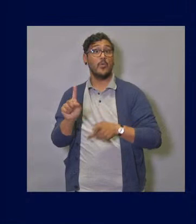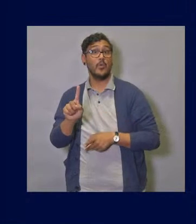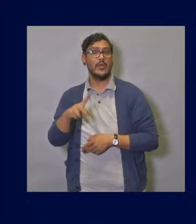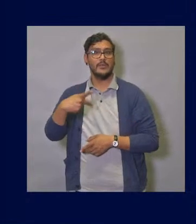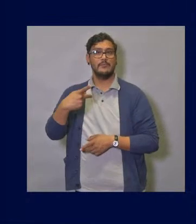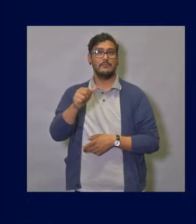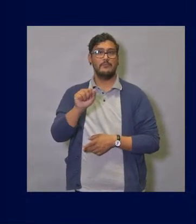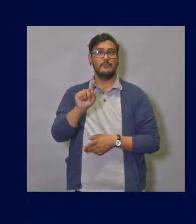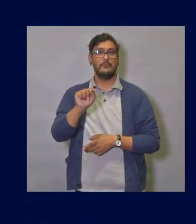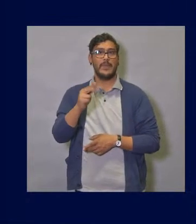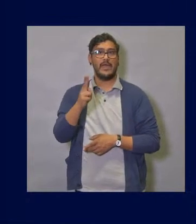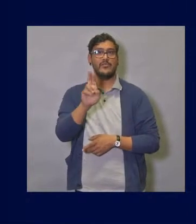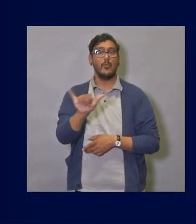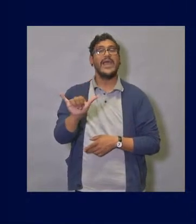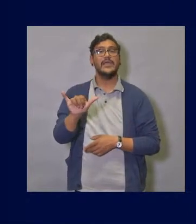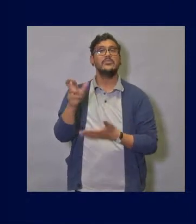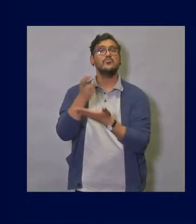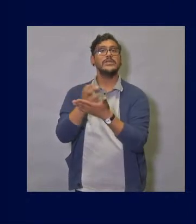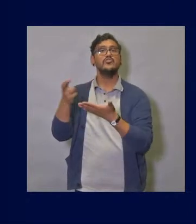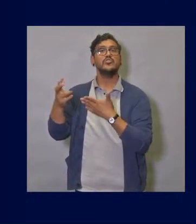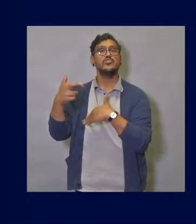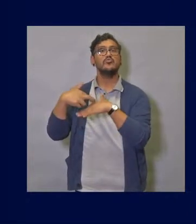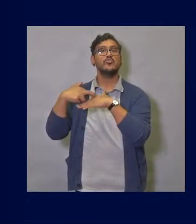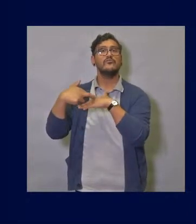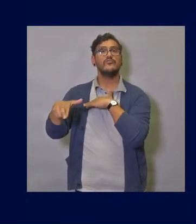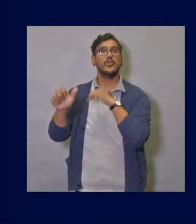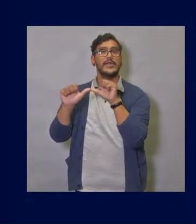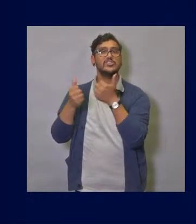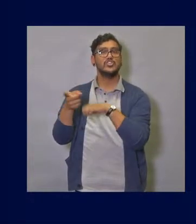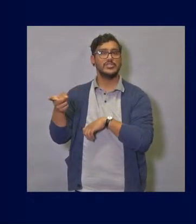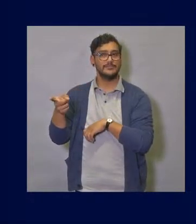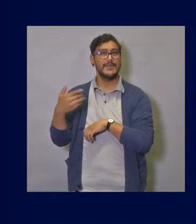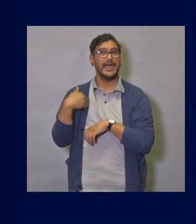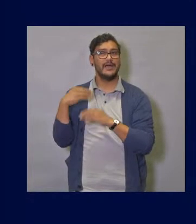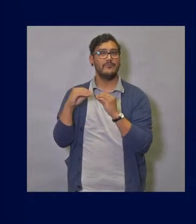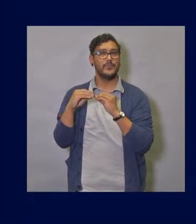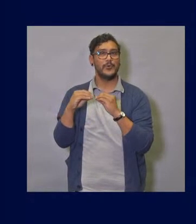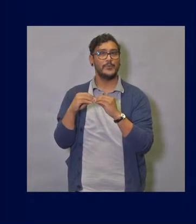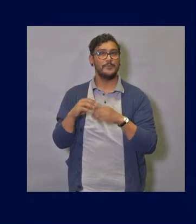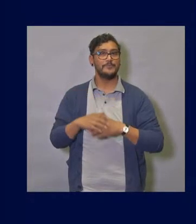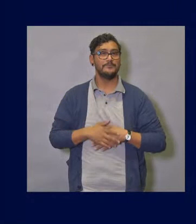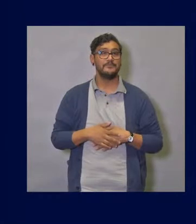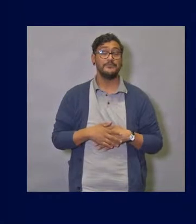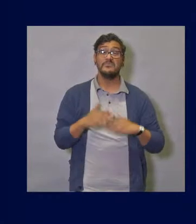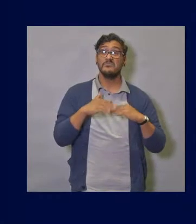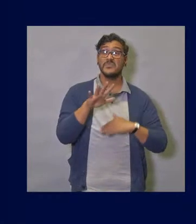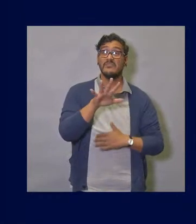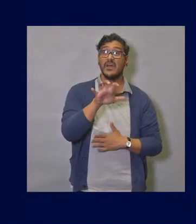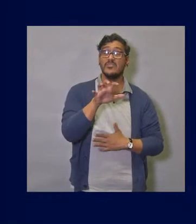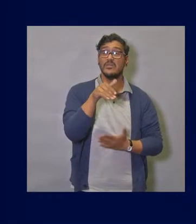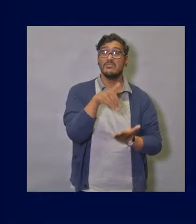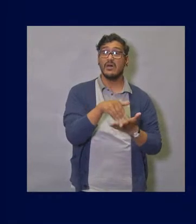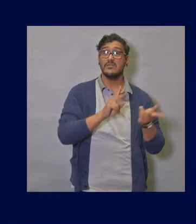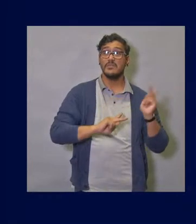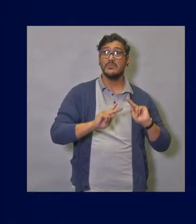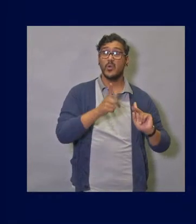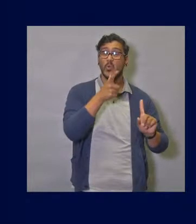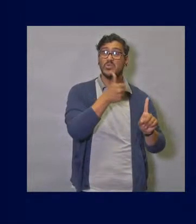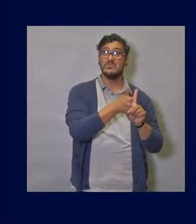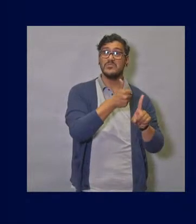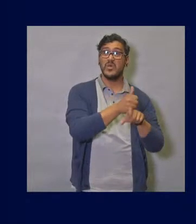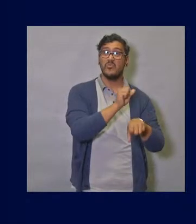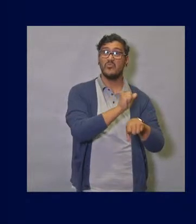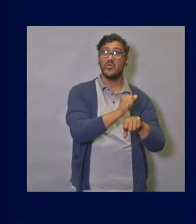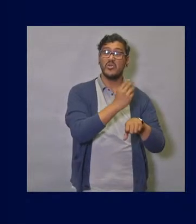and Referral Agencies. I'll take the next slide. There are more than 500,000 people that work in the food and